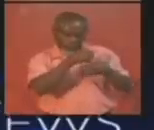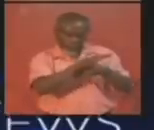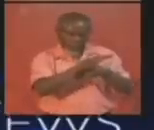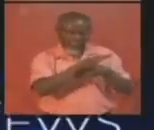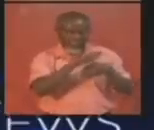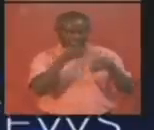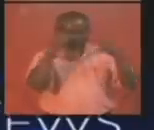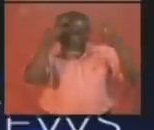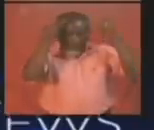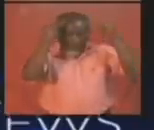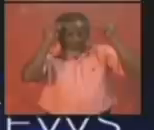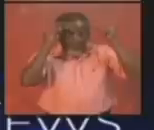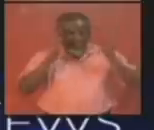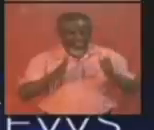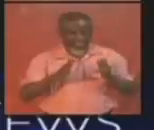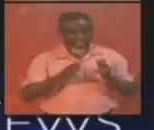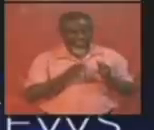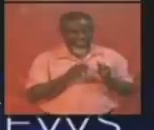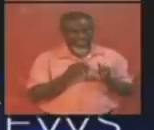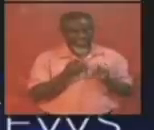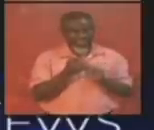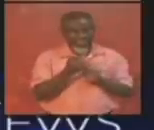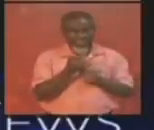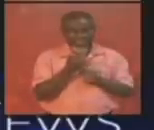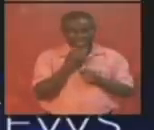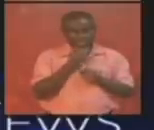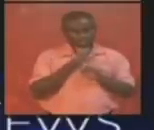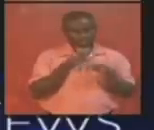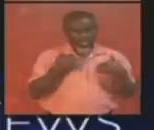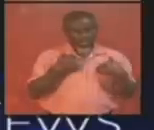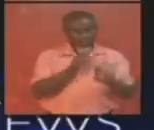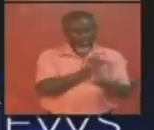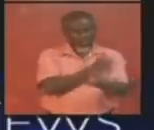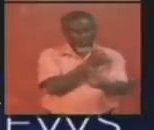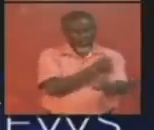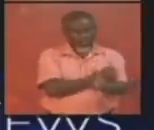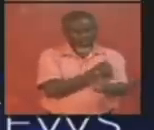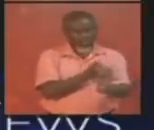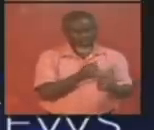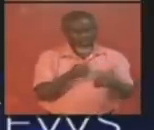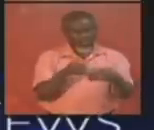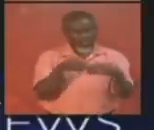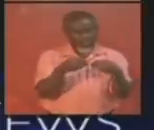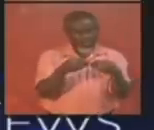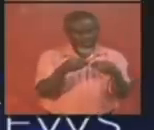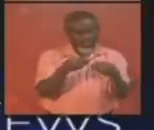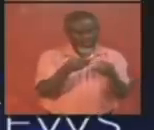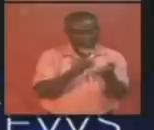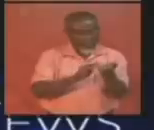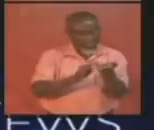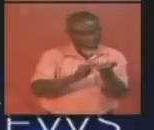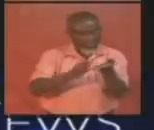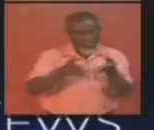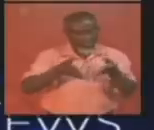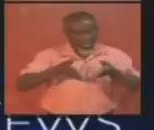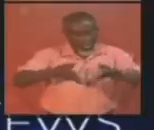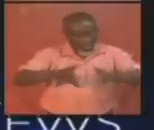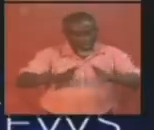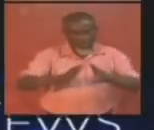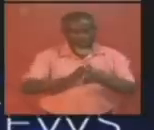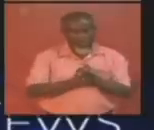have the power to grant that exemption for them to go and do and help in terms of